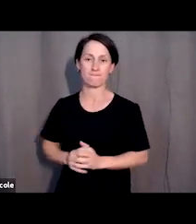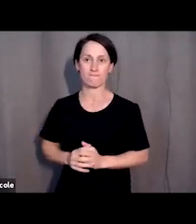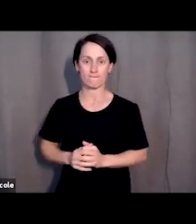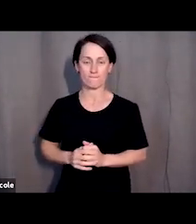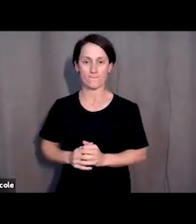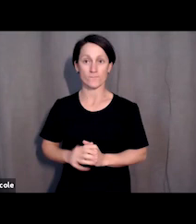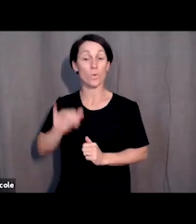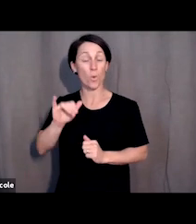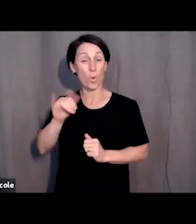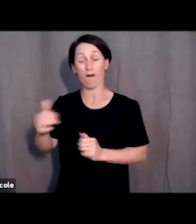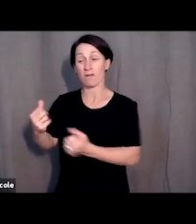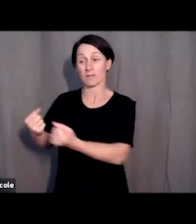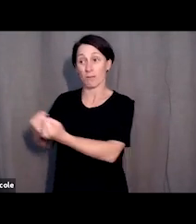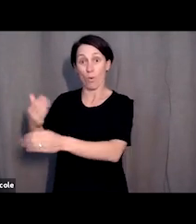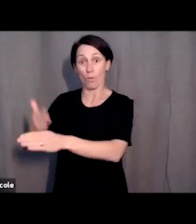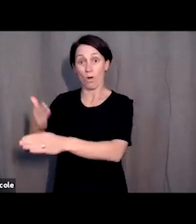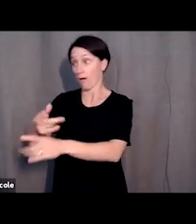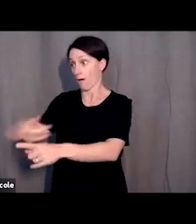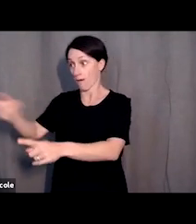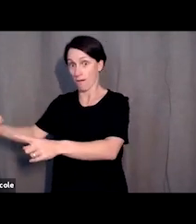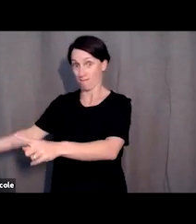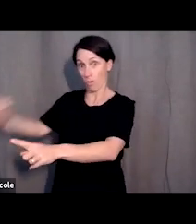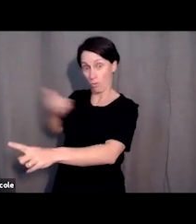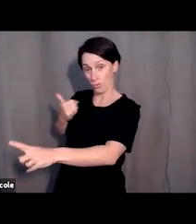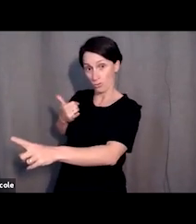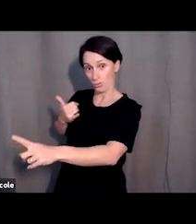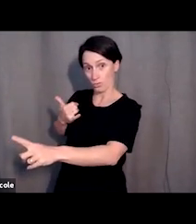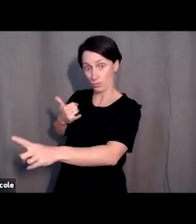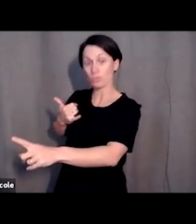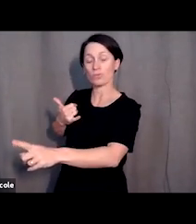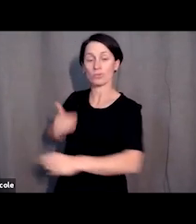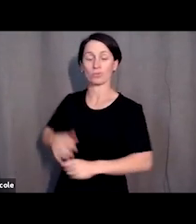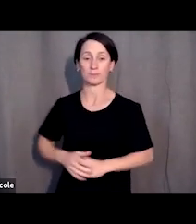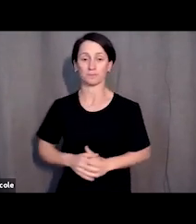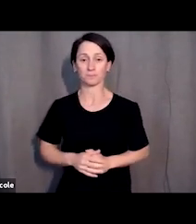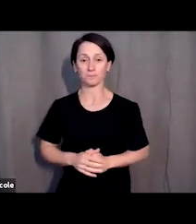made the phone call for them. So that there was lots of